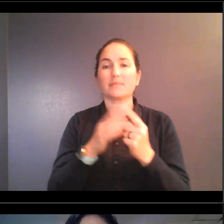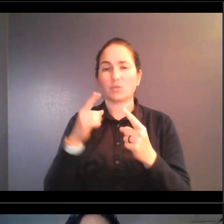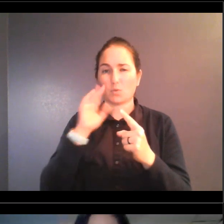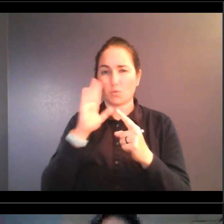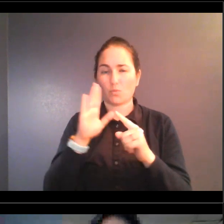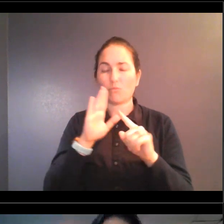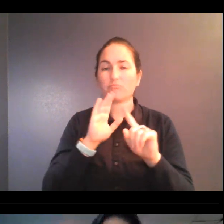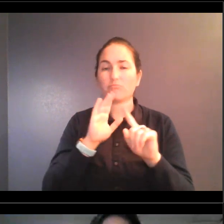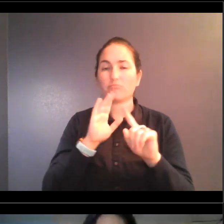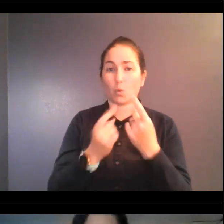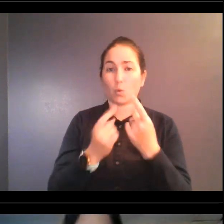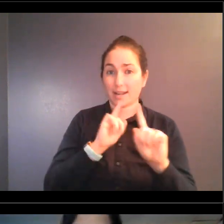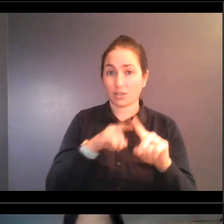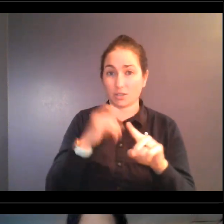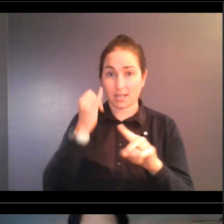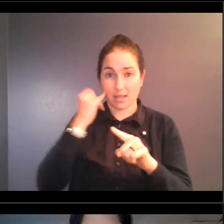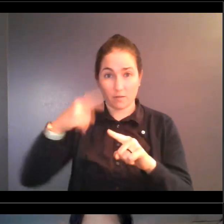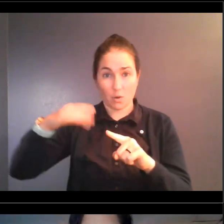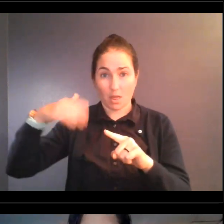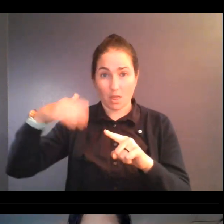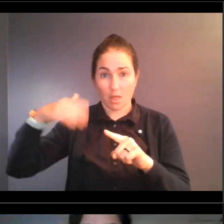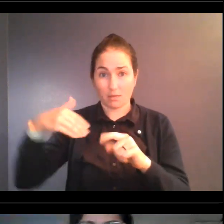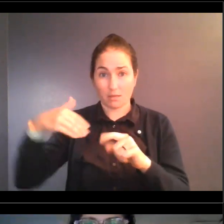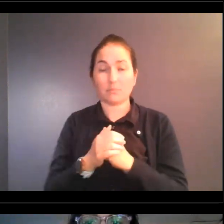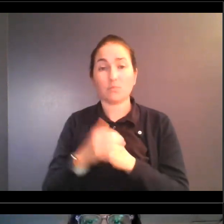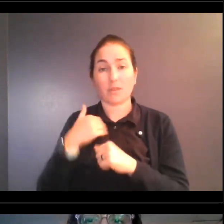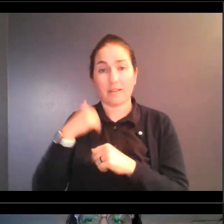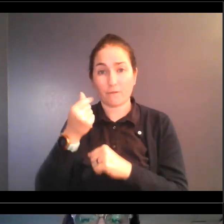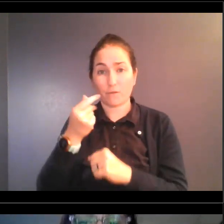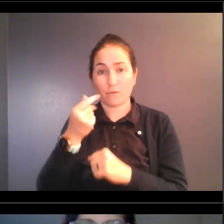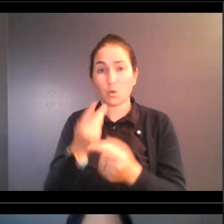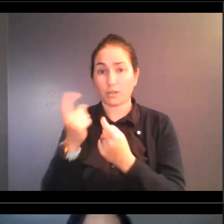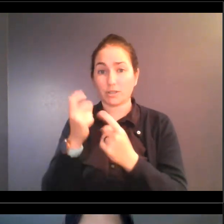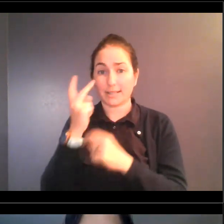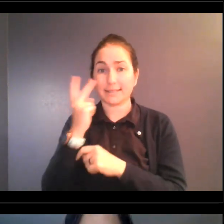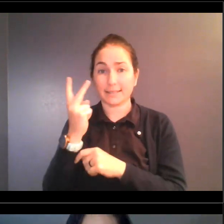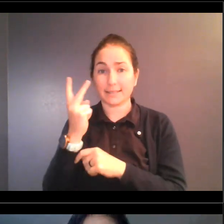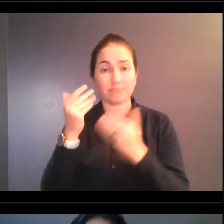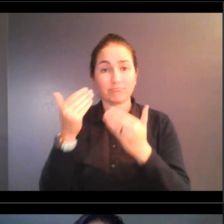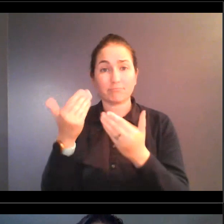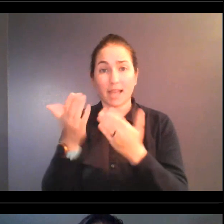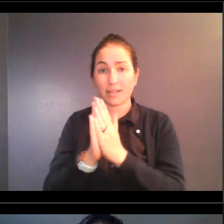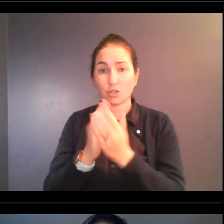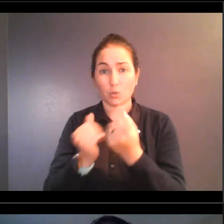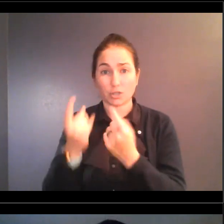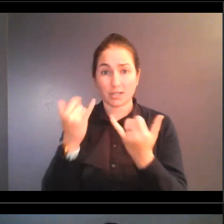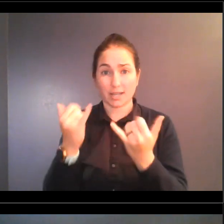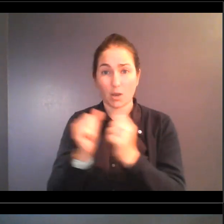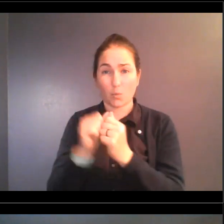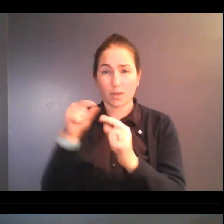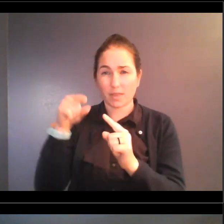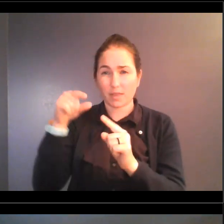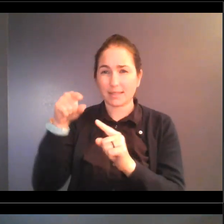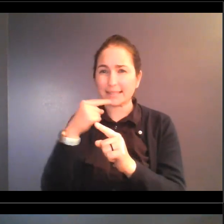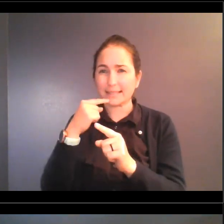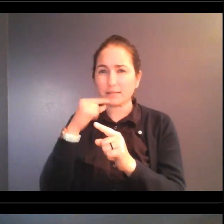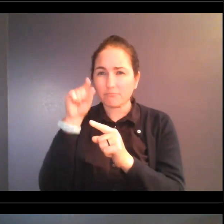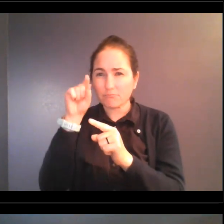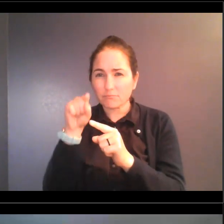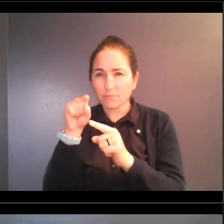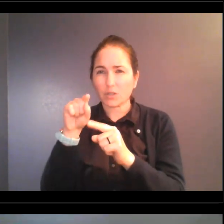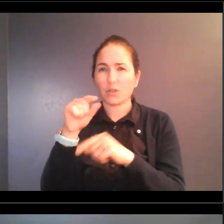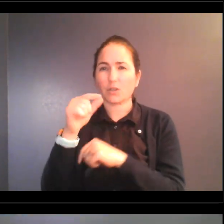questions. So if you have not already done so, and we do have a few questions, please ask them now using the questions widget on your